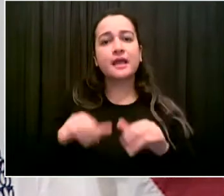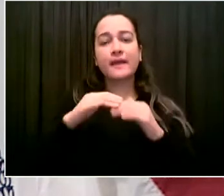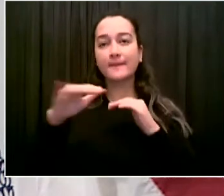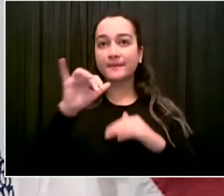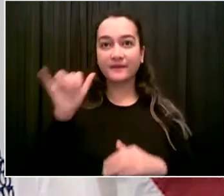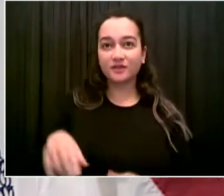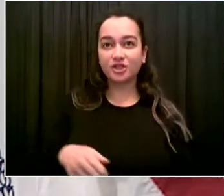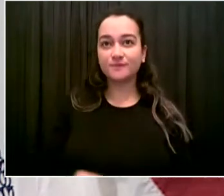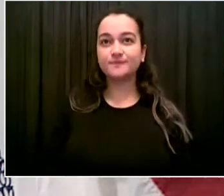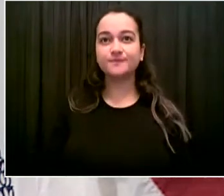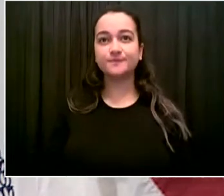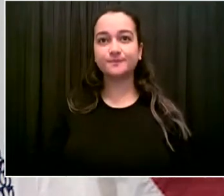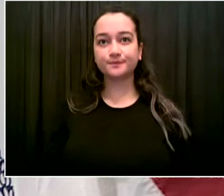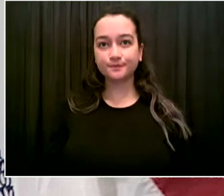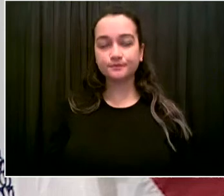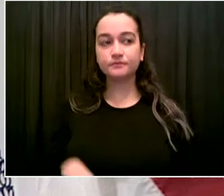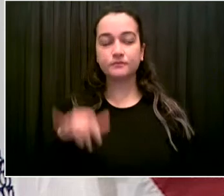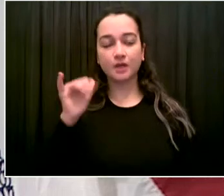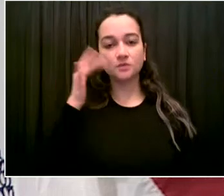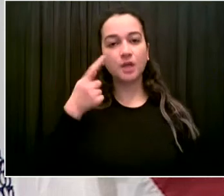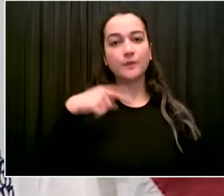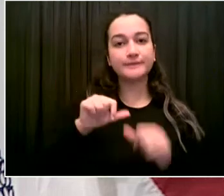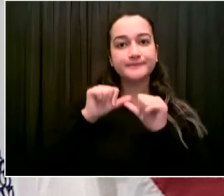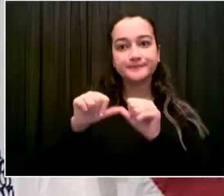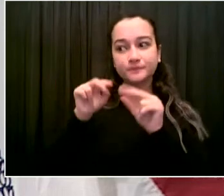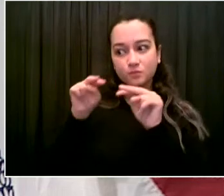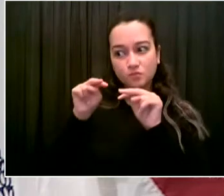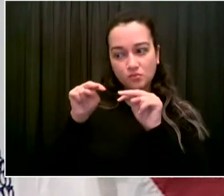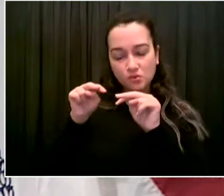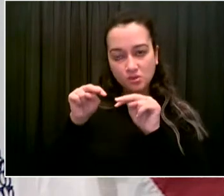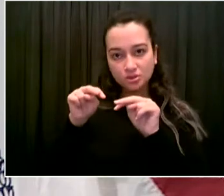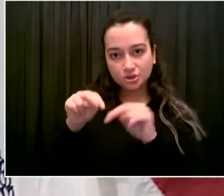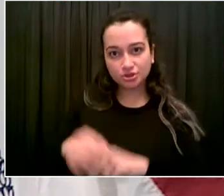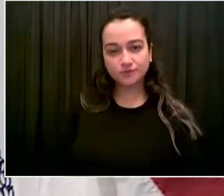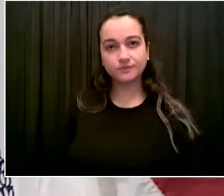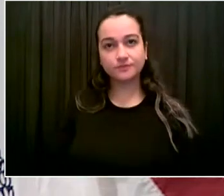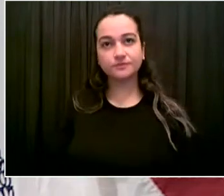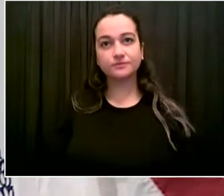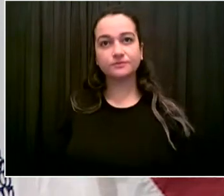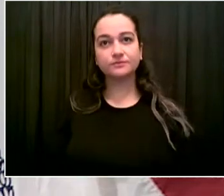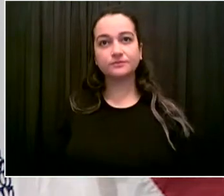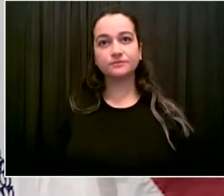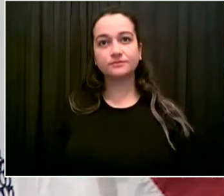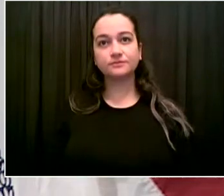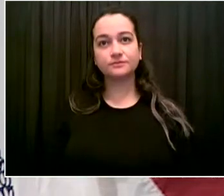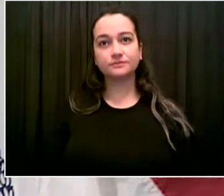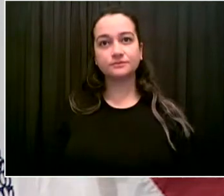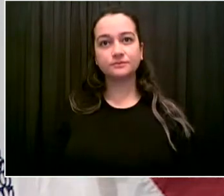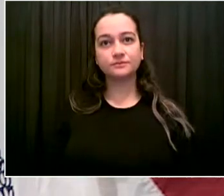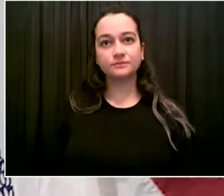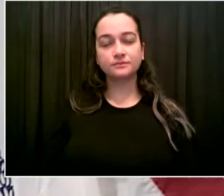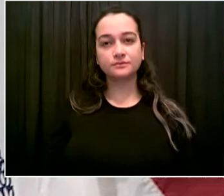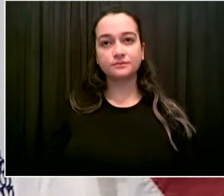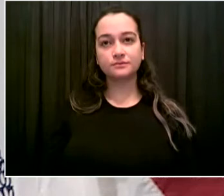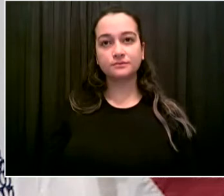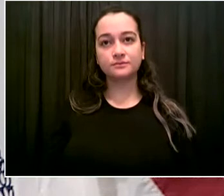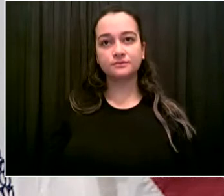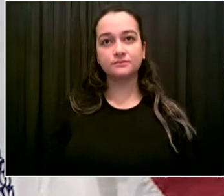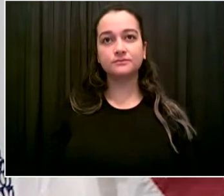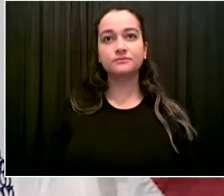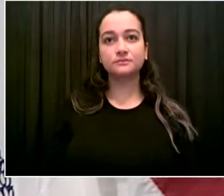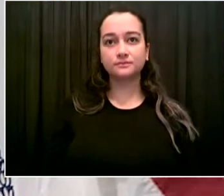play out, it has not been the kind of outcomes that tell us that we need to change our strategy.